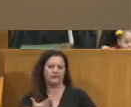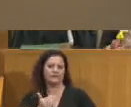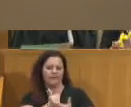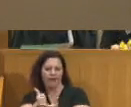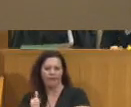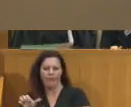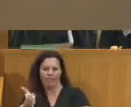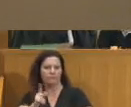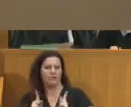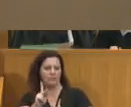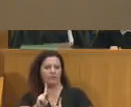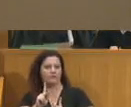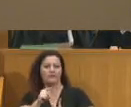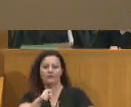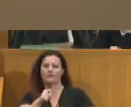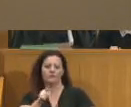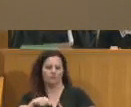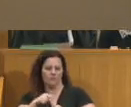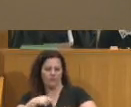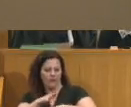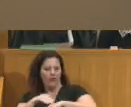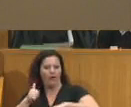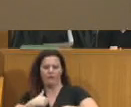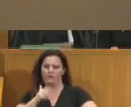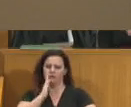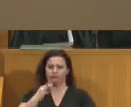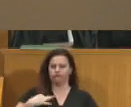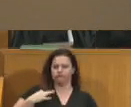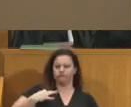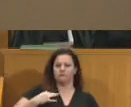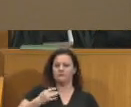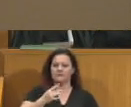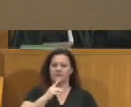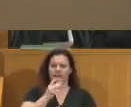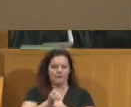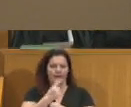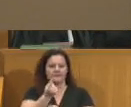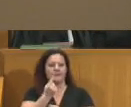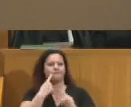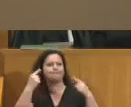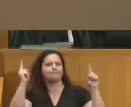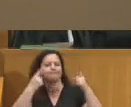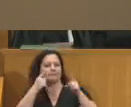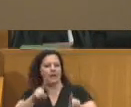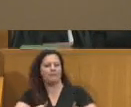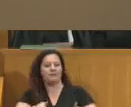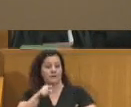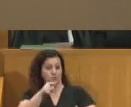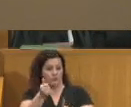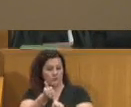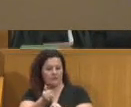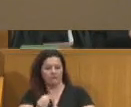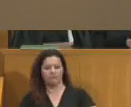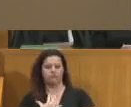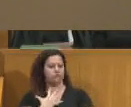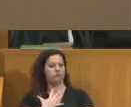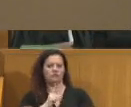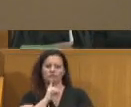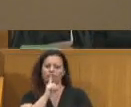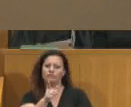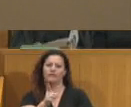the demonstrations that followed the death of Keith Lamont Scott. Jesse's visionary concept has helped